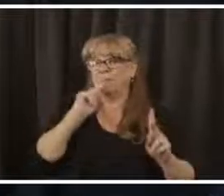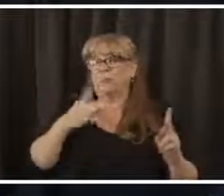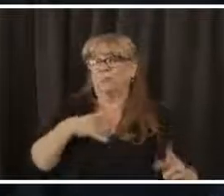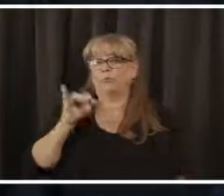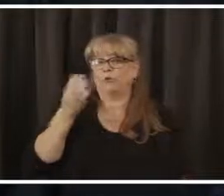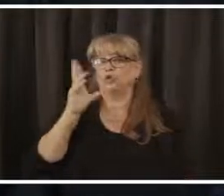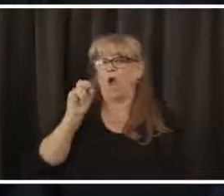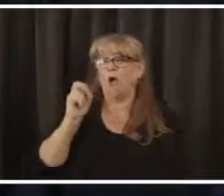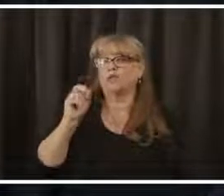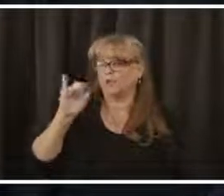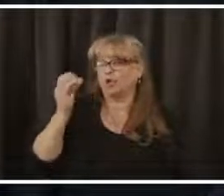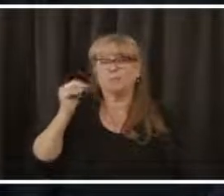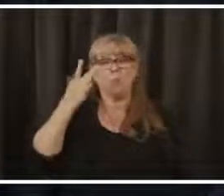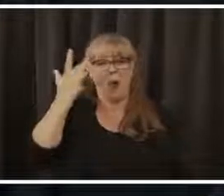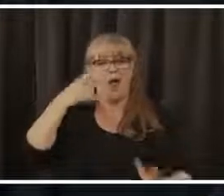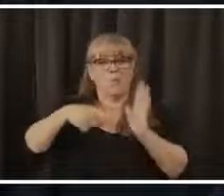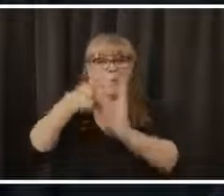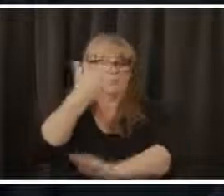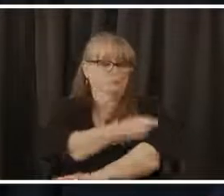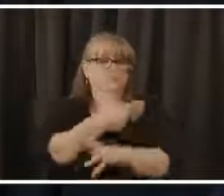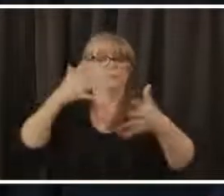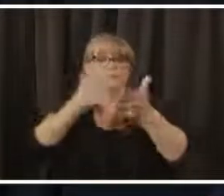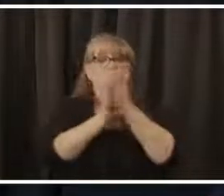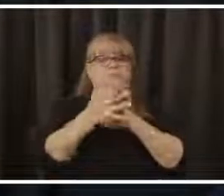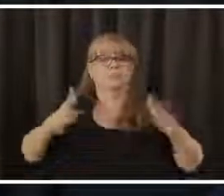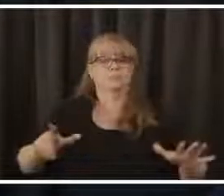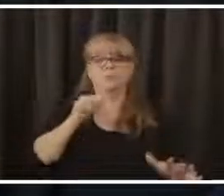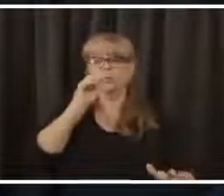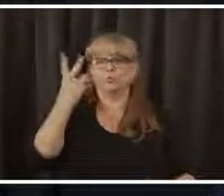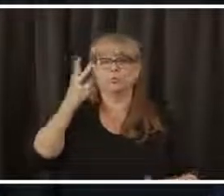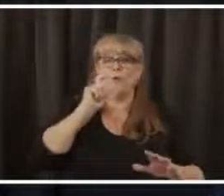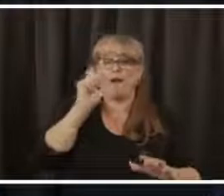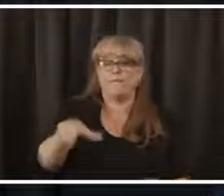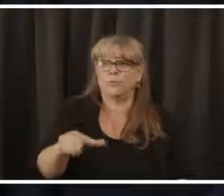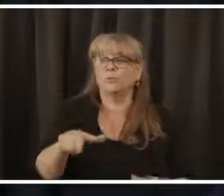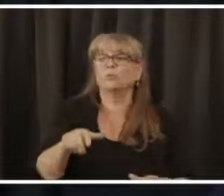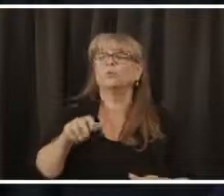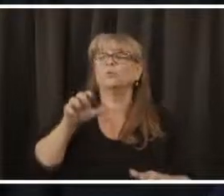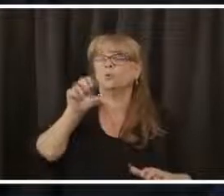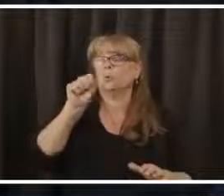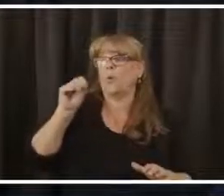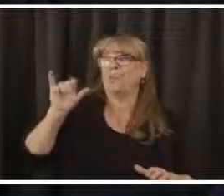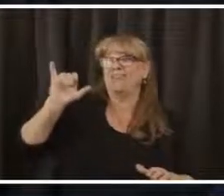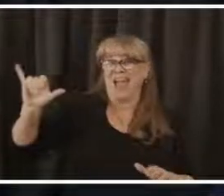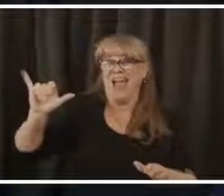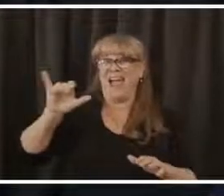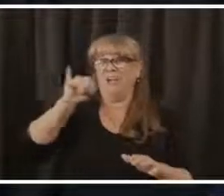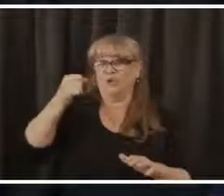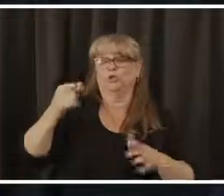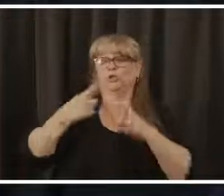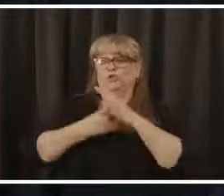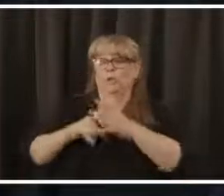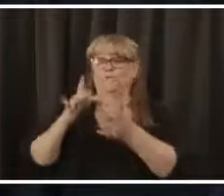only recently became available again, and we have over 70,000 of those available for